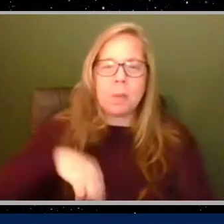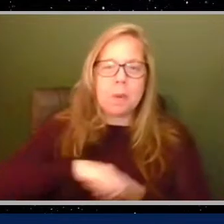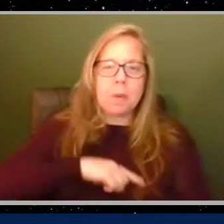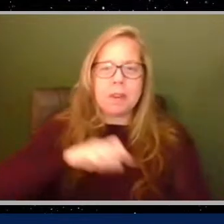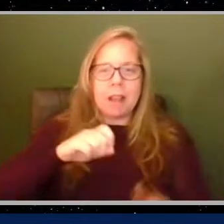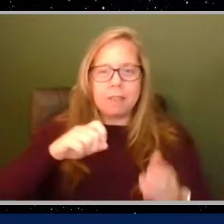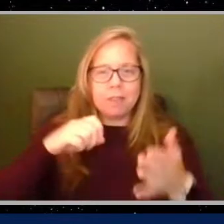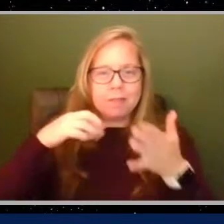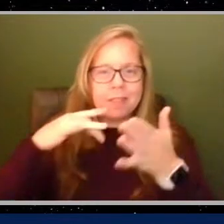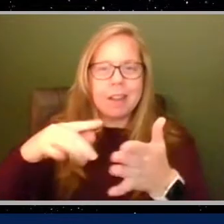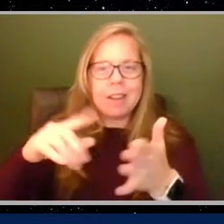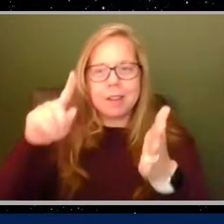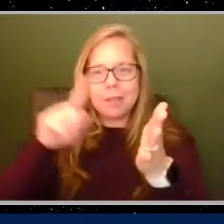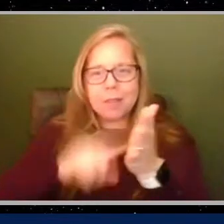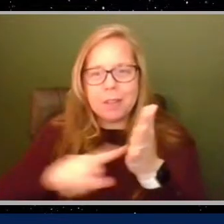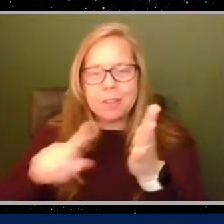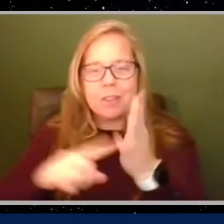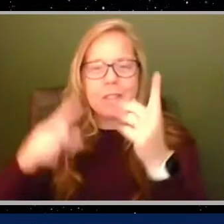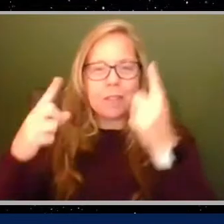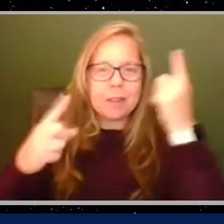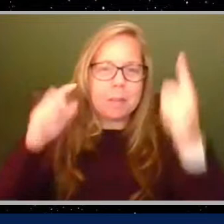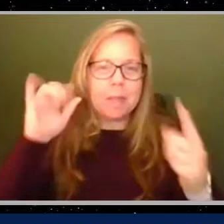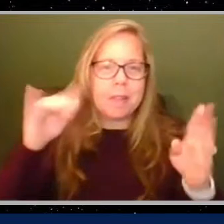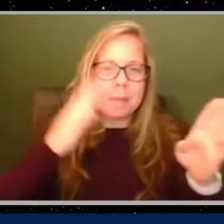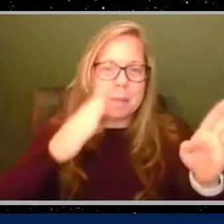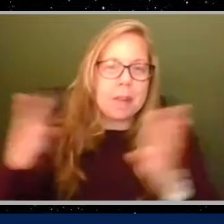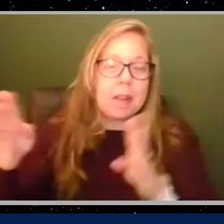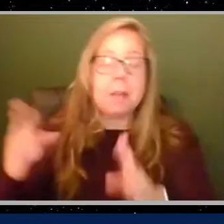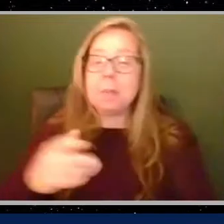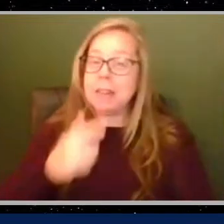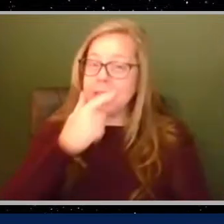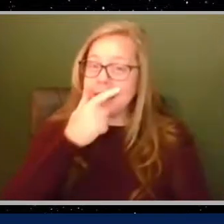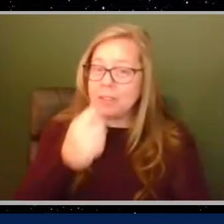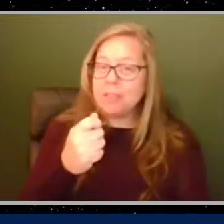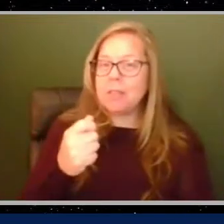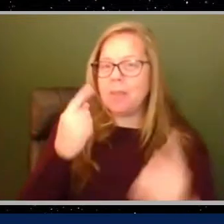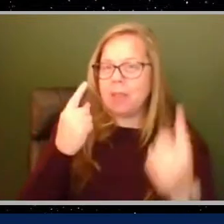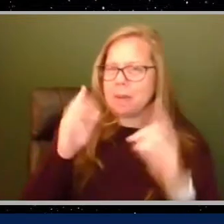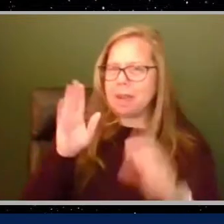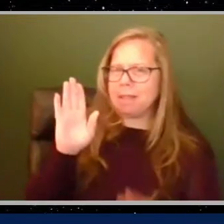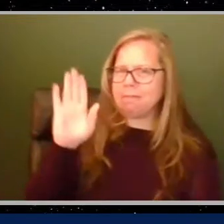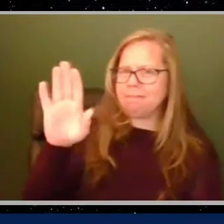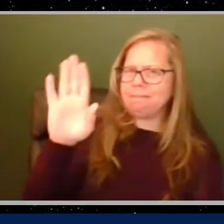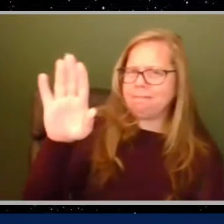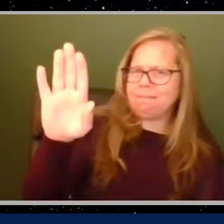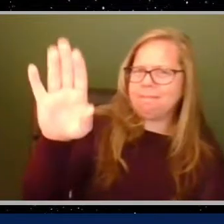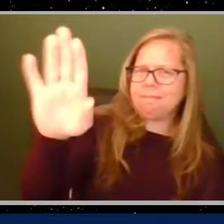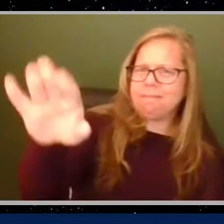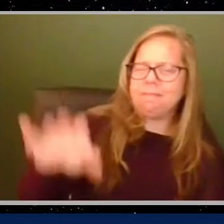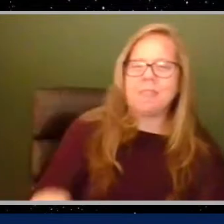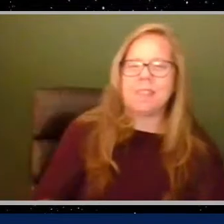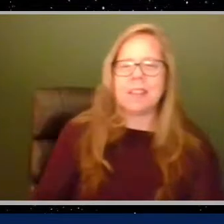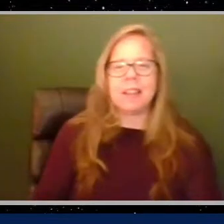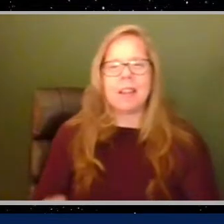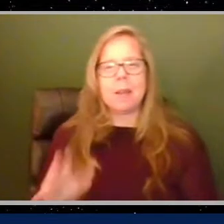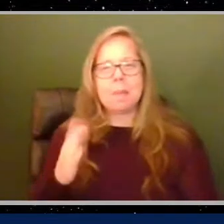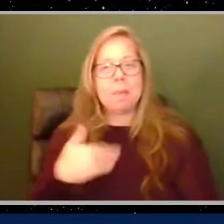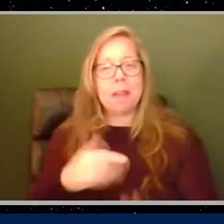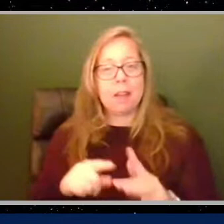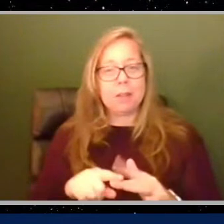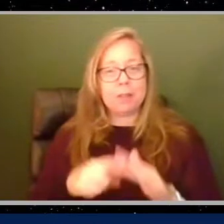looked into, and something that could be interesting to experiment with way further down the road. So that's why the only reason I might start